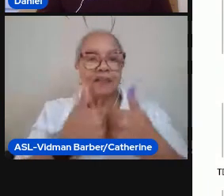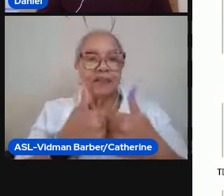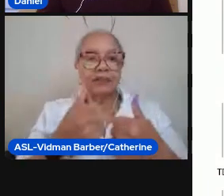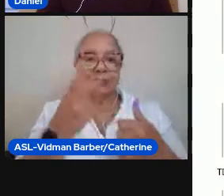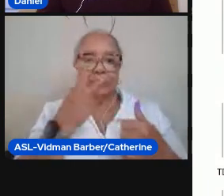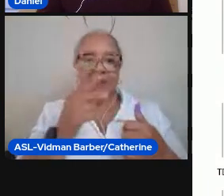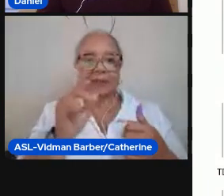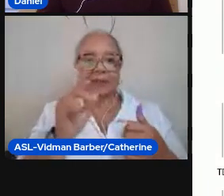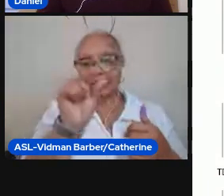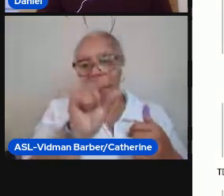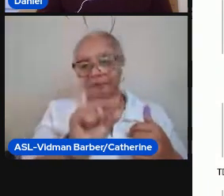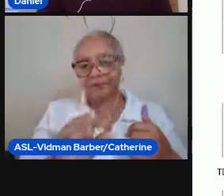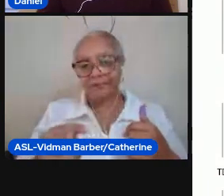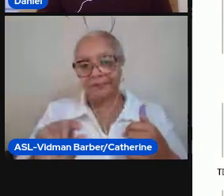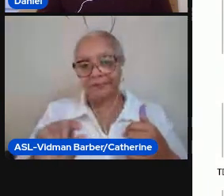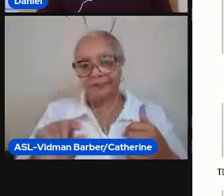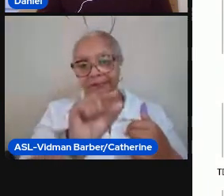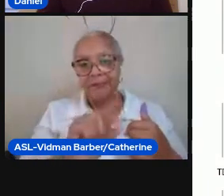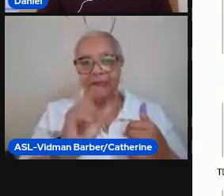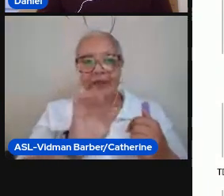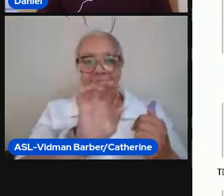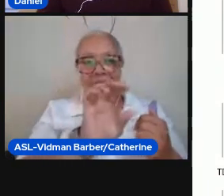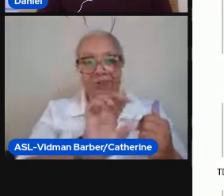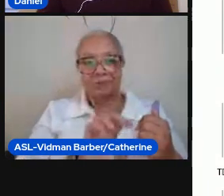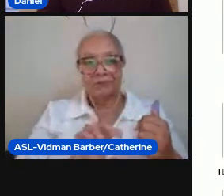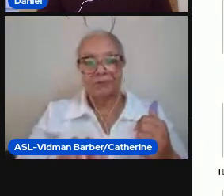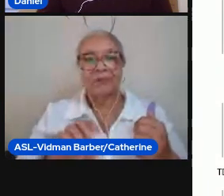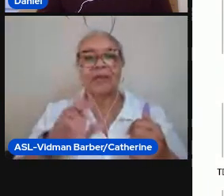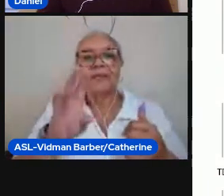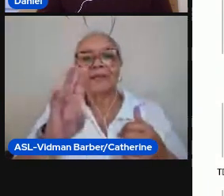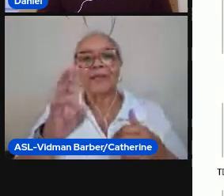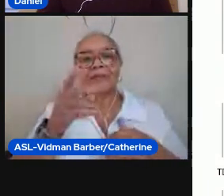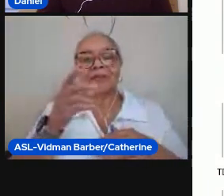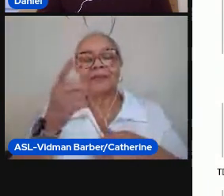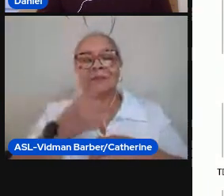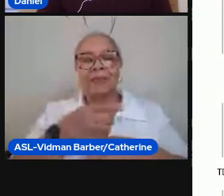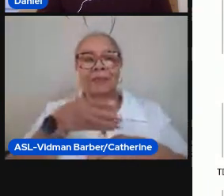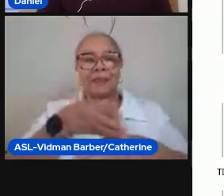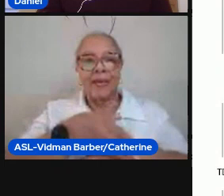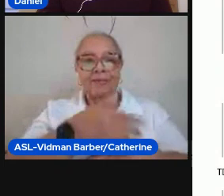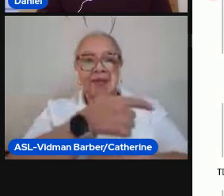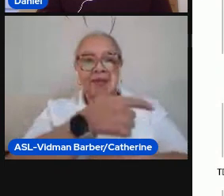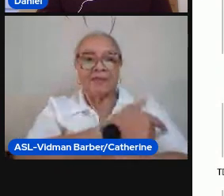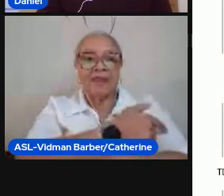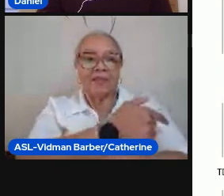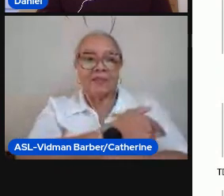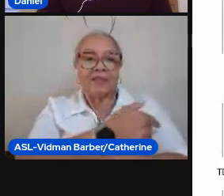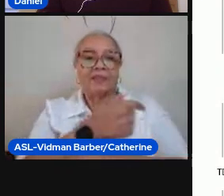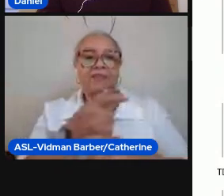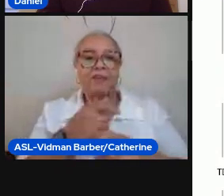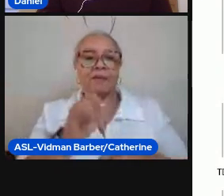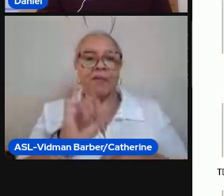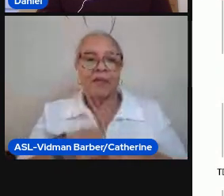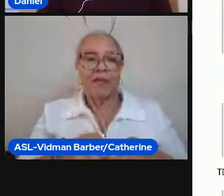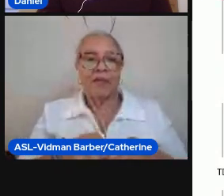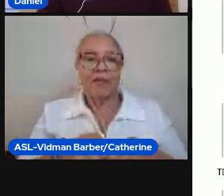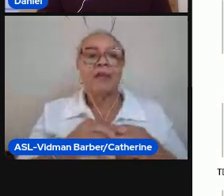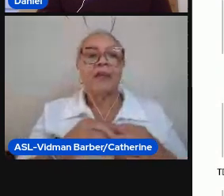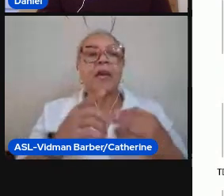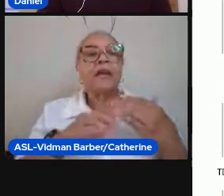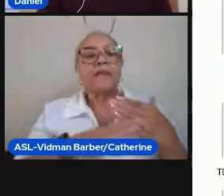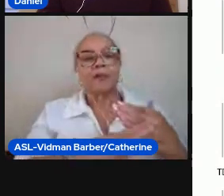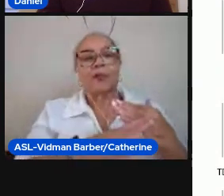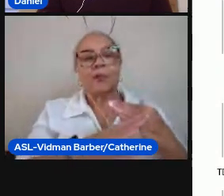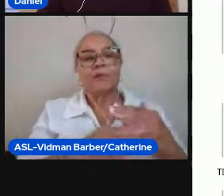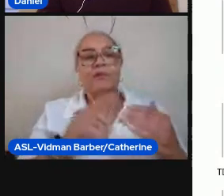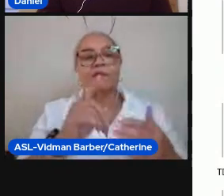it's just an increase in clusters shown 7 days post-vaccination in the recipients of the conjugate vaccine who are protected, so